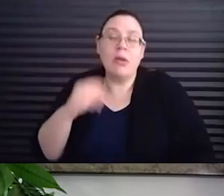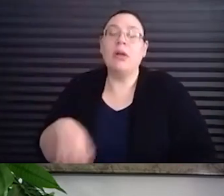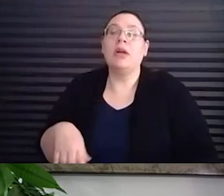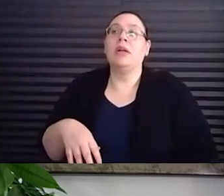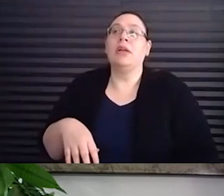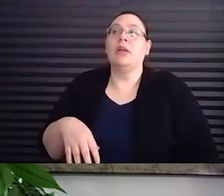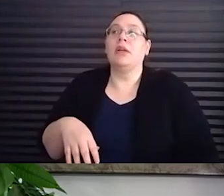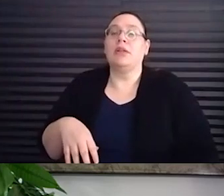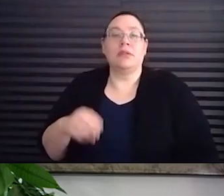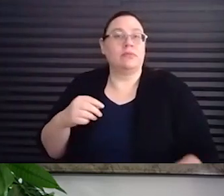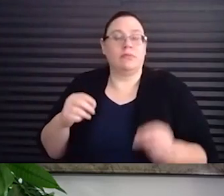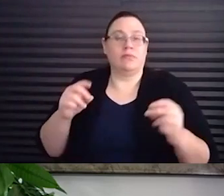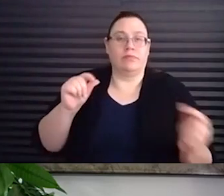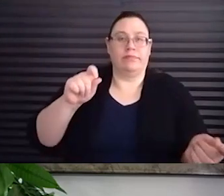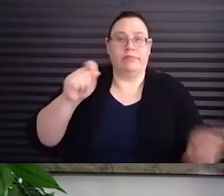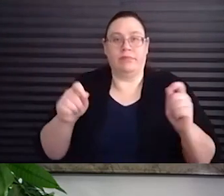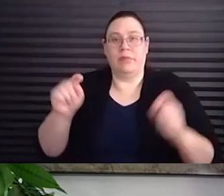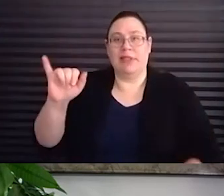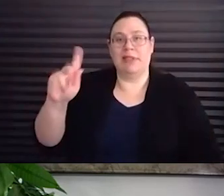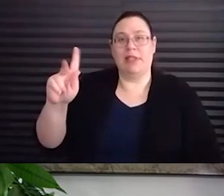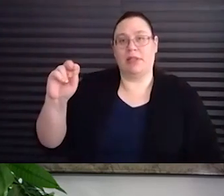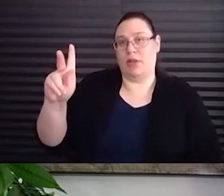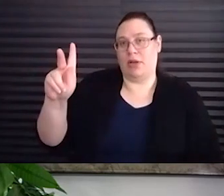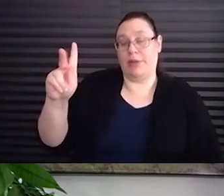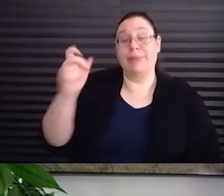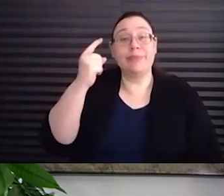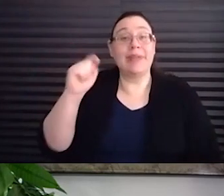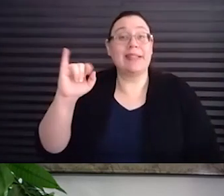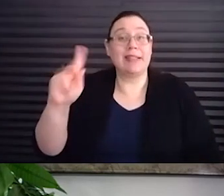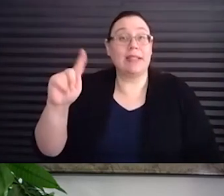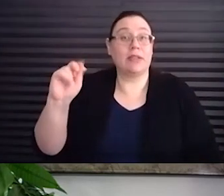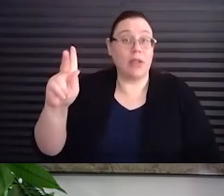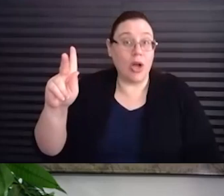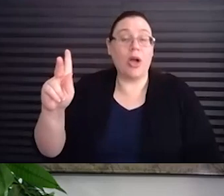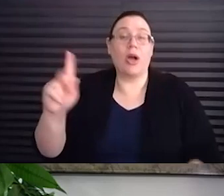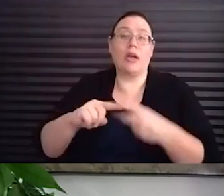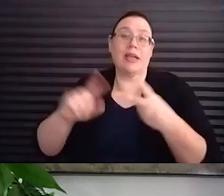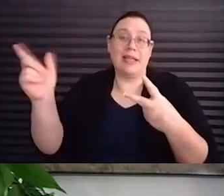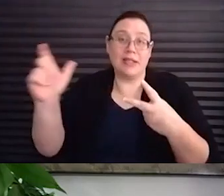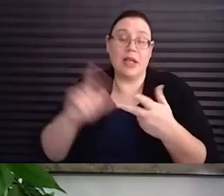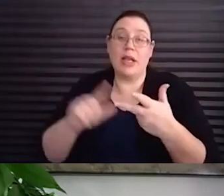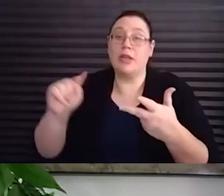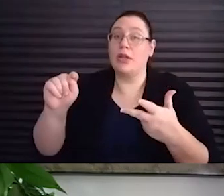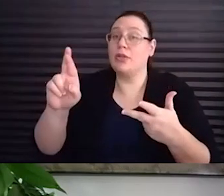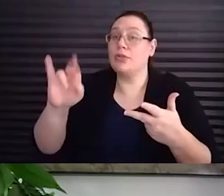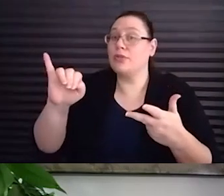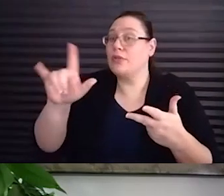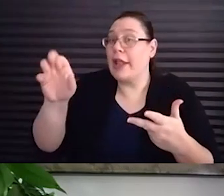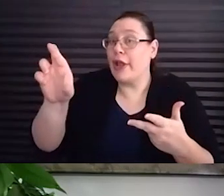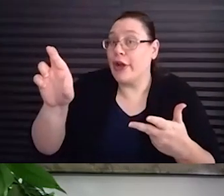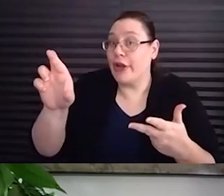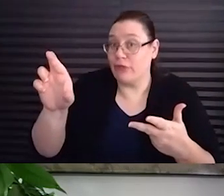we really quickly pivoted to TikTok and Instagram and Triller, actually, we've been